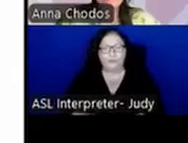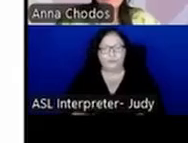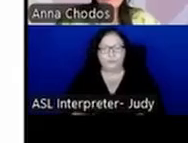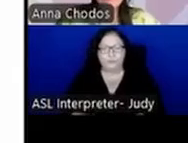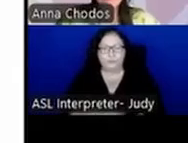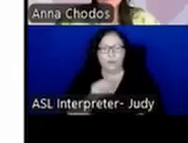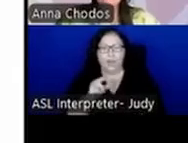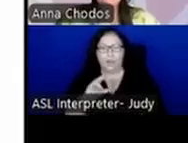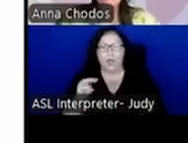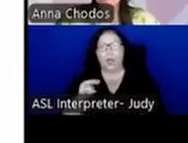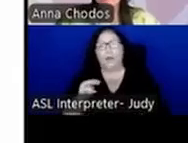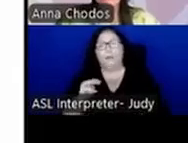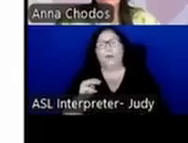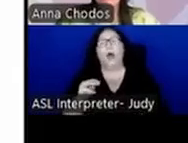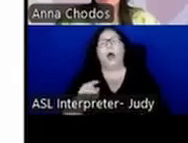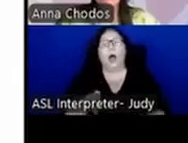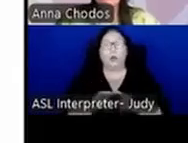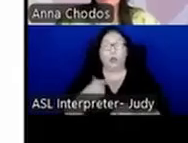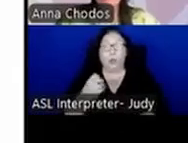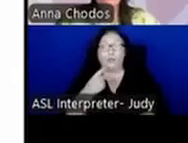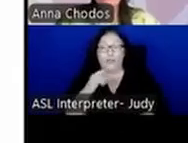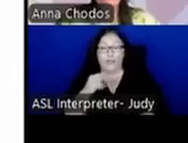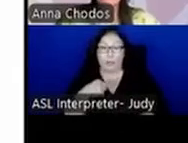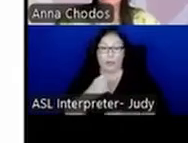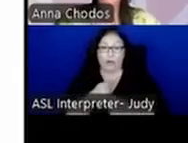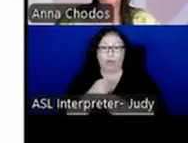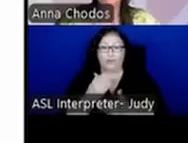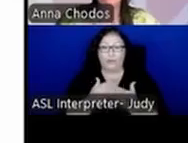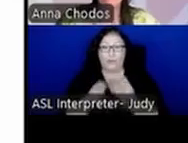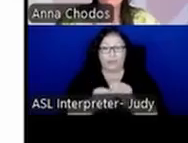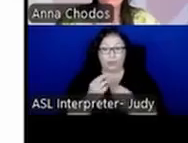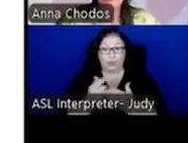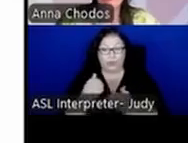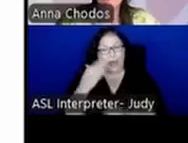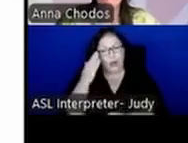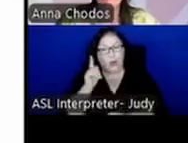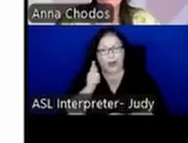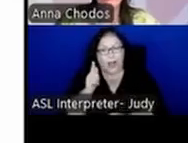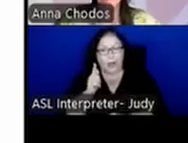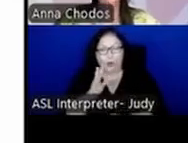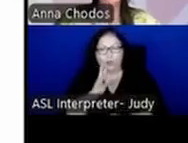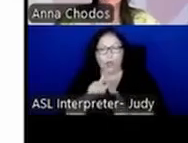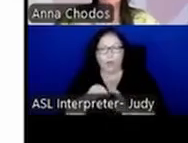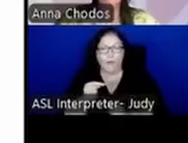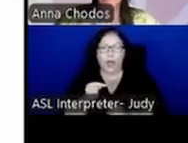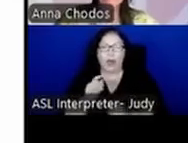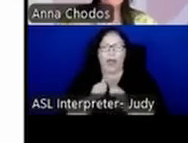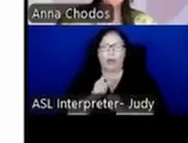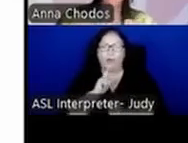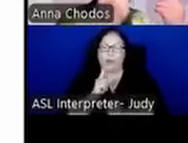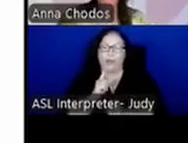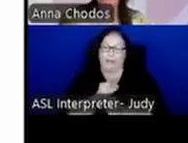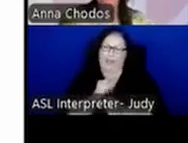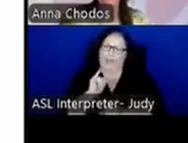Also, just want to say we've created some additional resources. So I know later on we're going to be talking about how to really make this work, how to reach